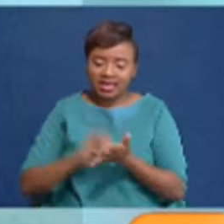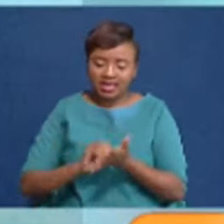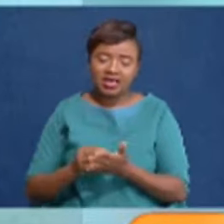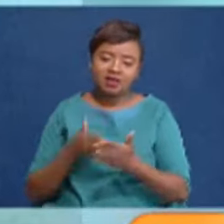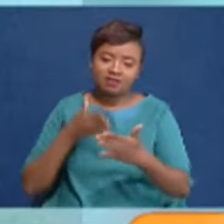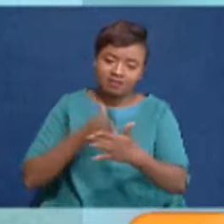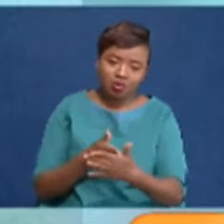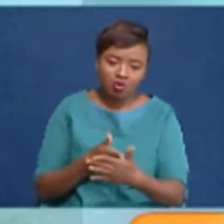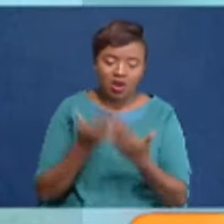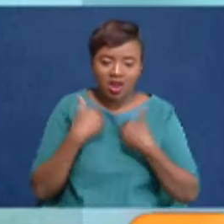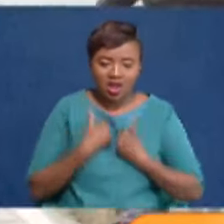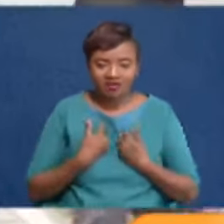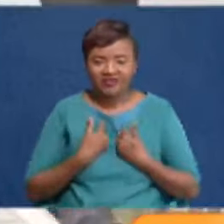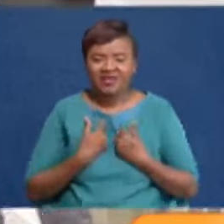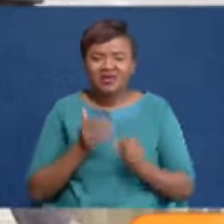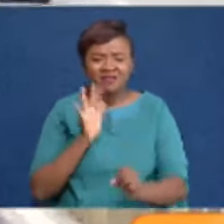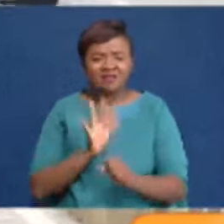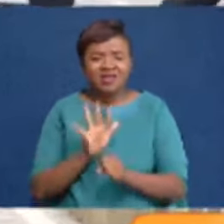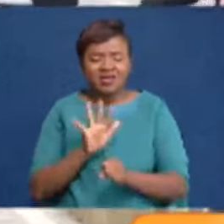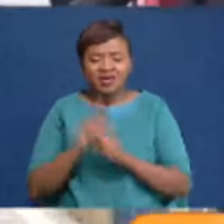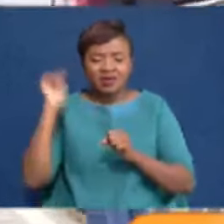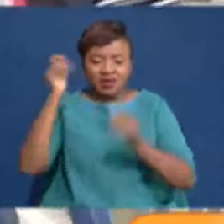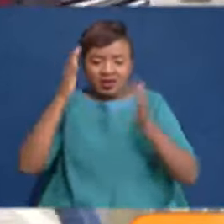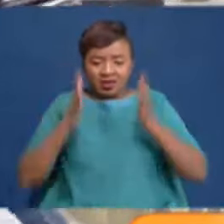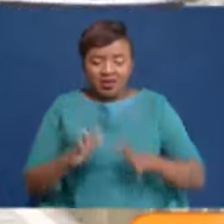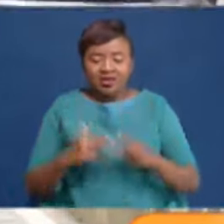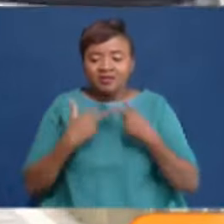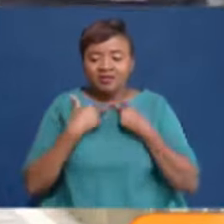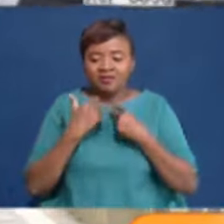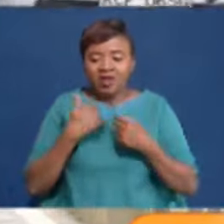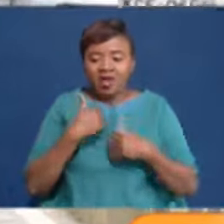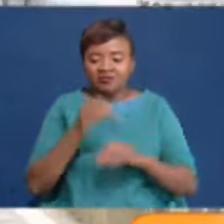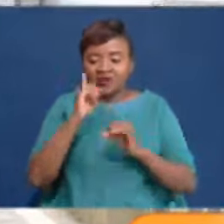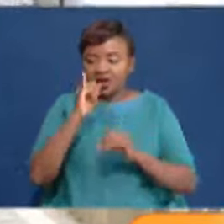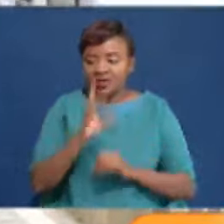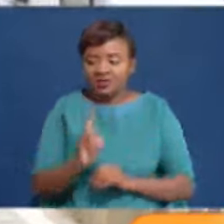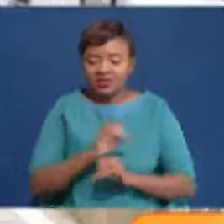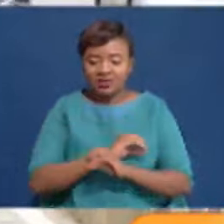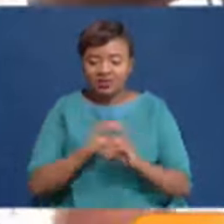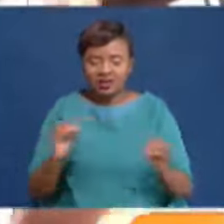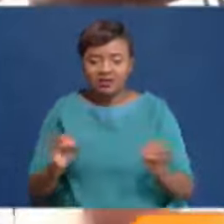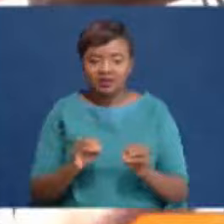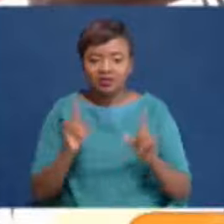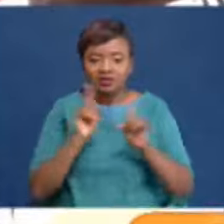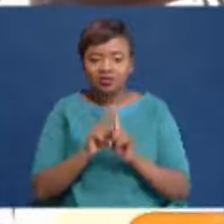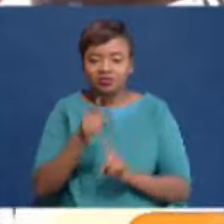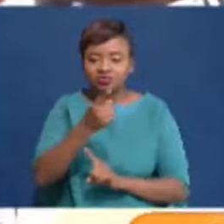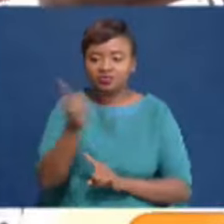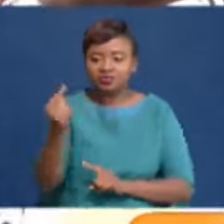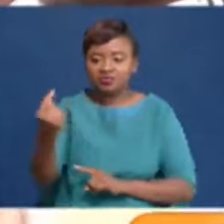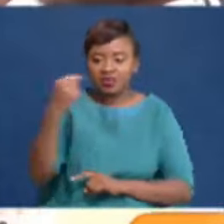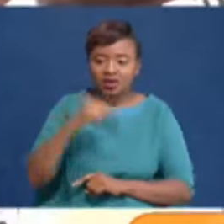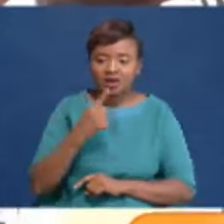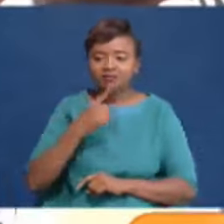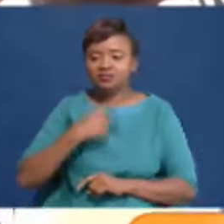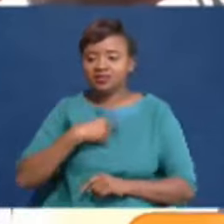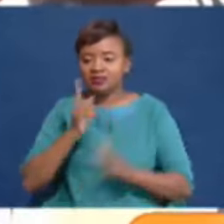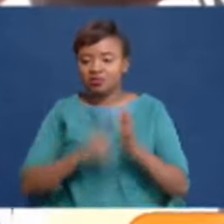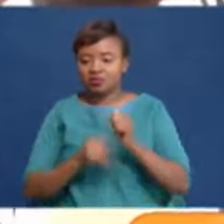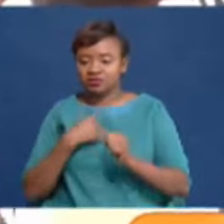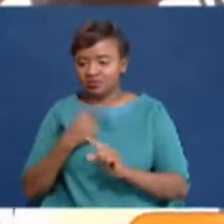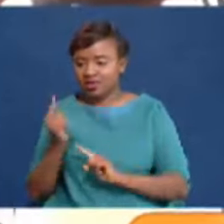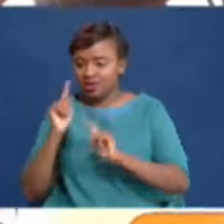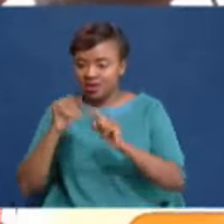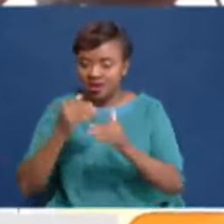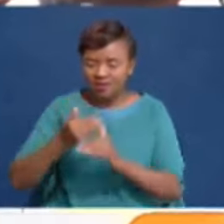forth now leaving thousands of Kenyans without identification cards. Nikakuja wakaniambia nikuje after 2 weeks.